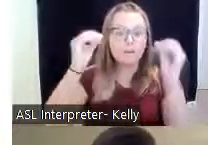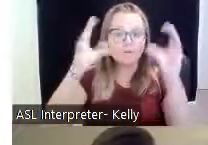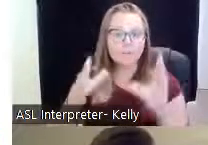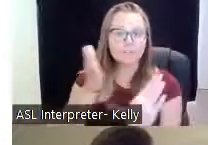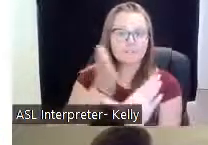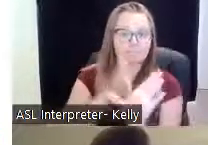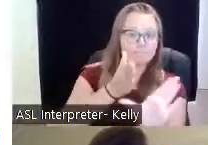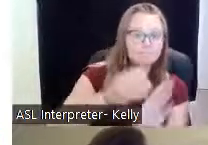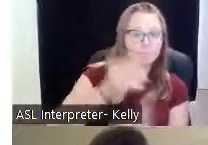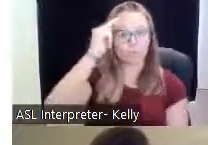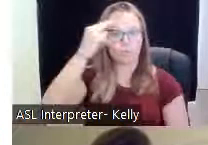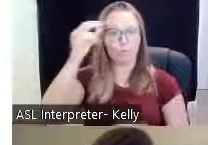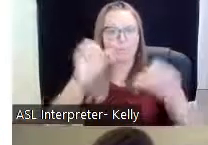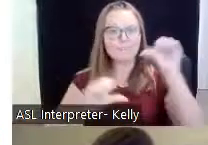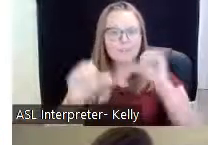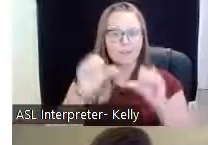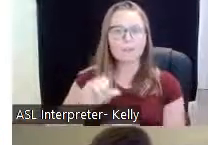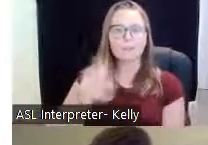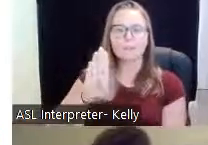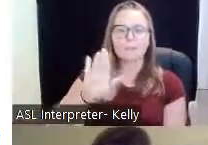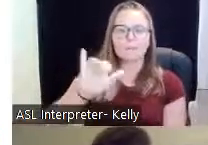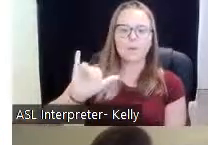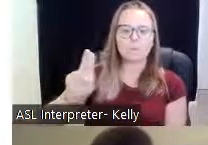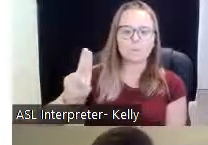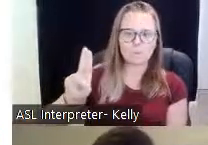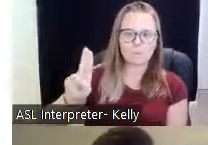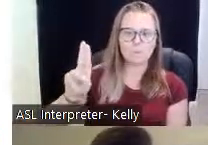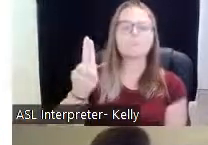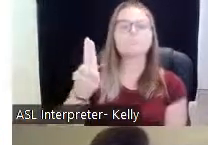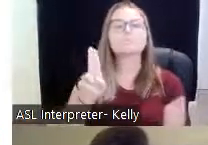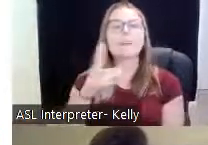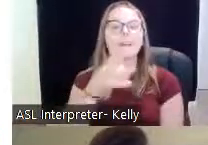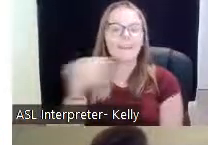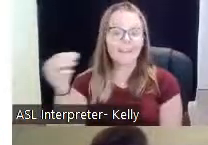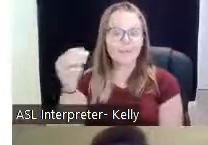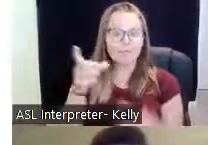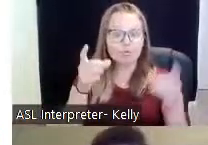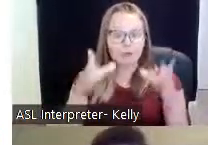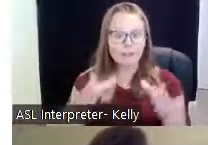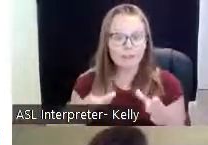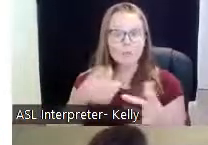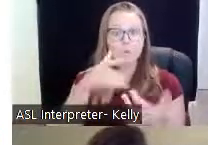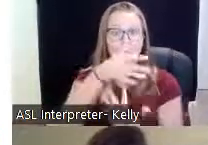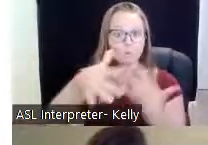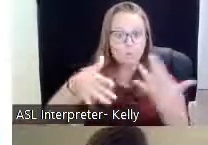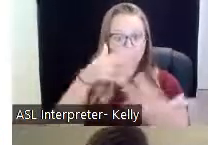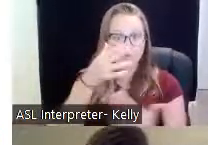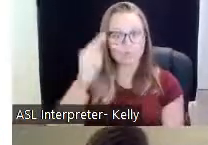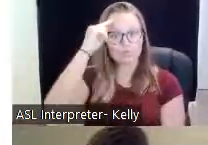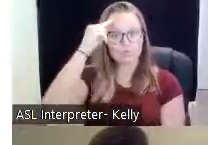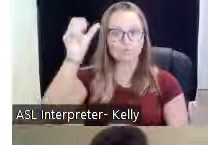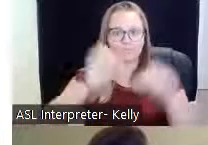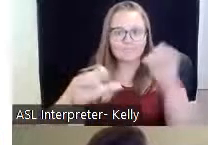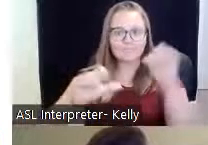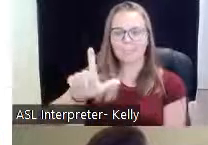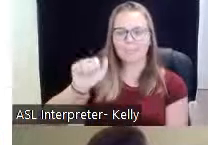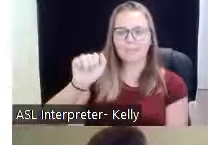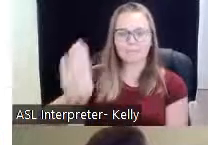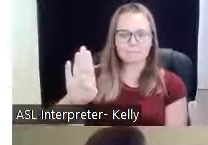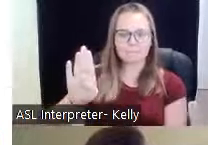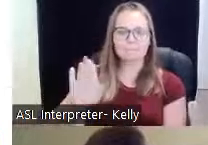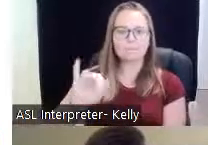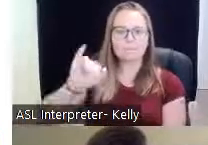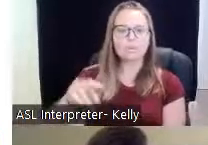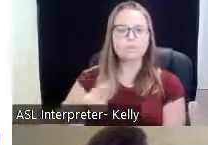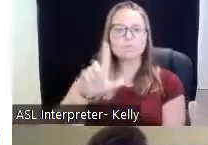and neuroscience at Brigham Young University and the director of the Social Neuroscience Lab,